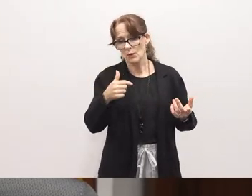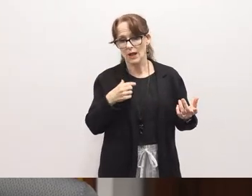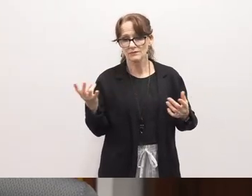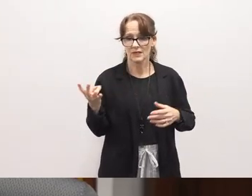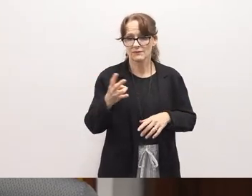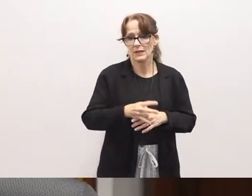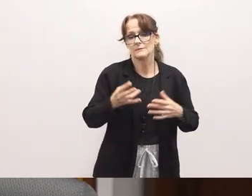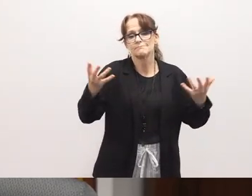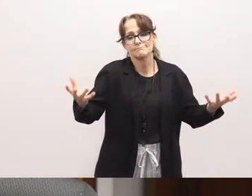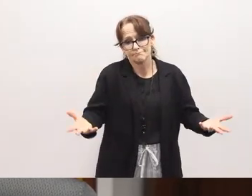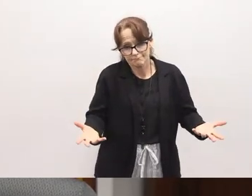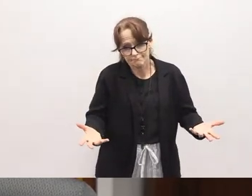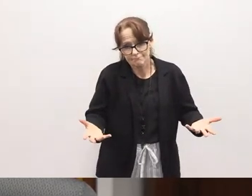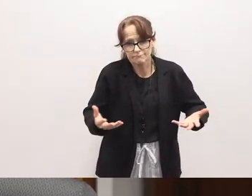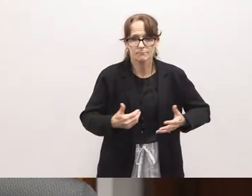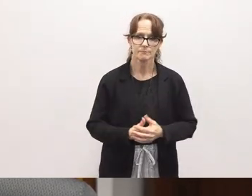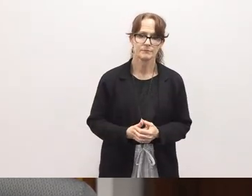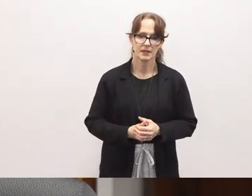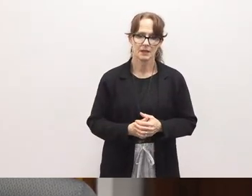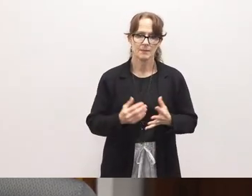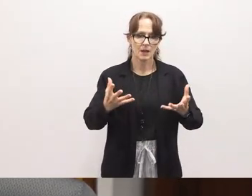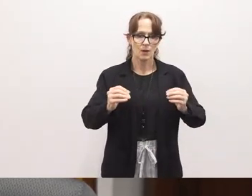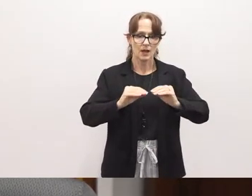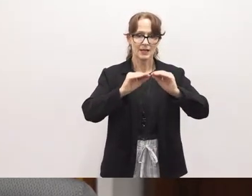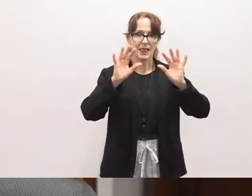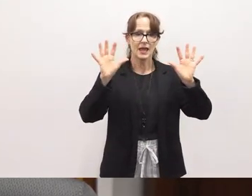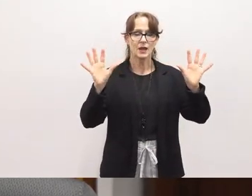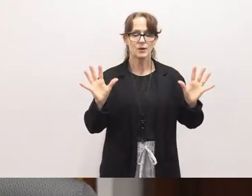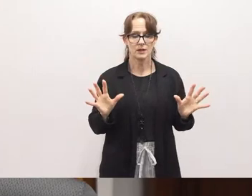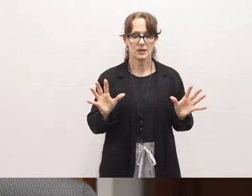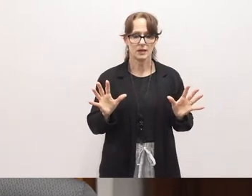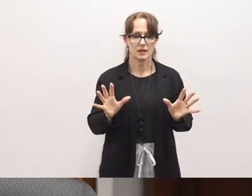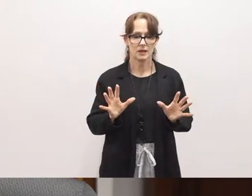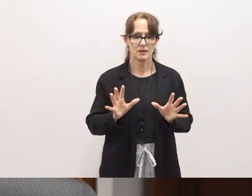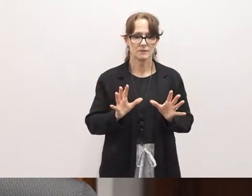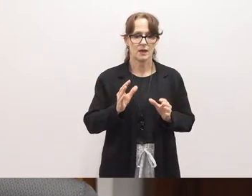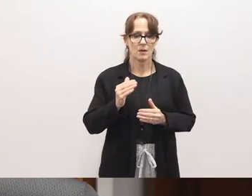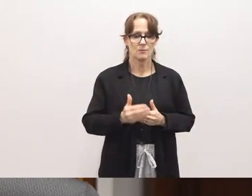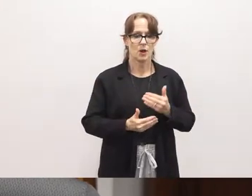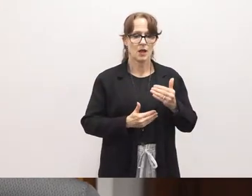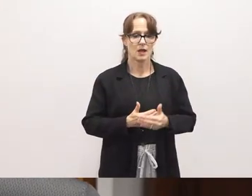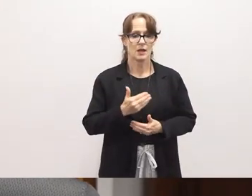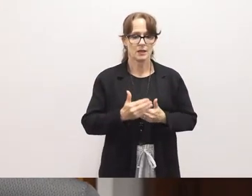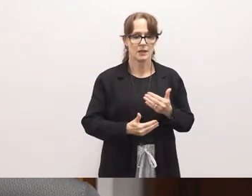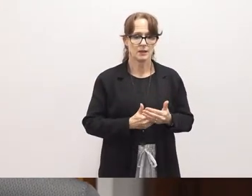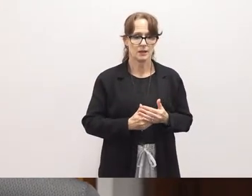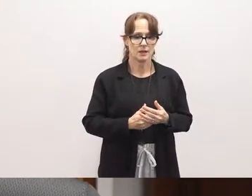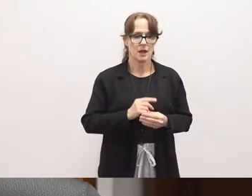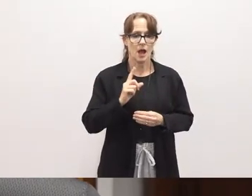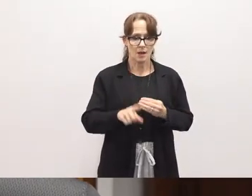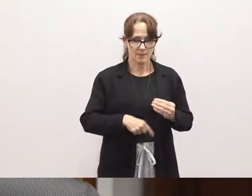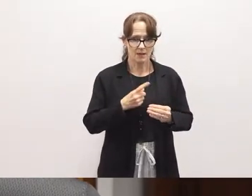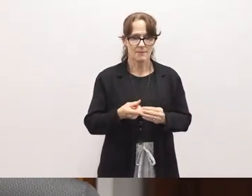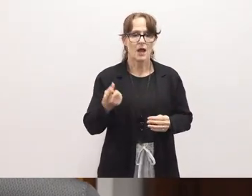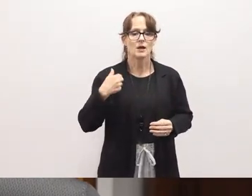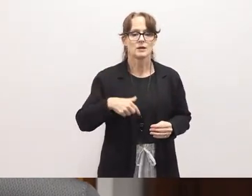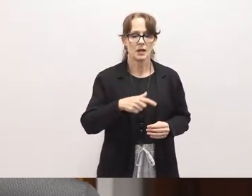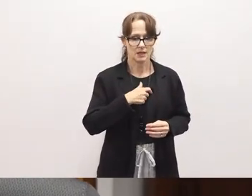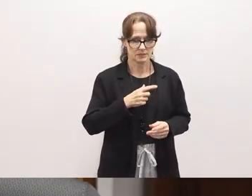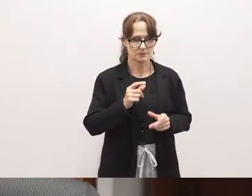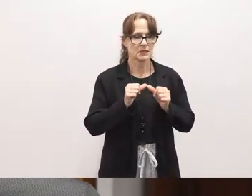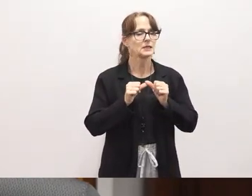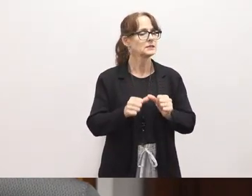7 days. But that's why I wanted clarity today, that if we're talking process, I am all about us